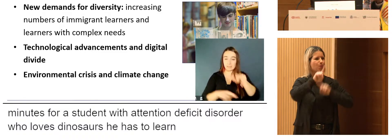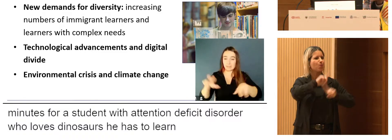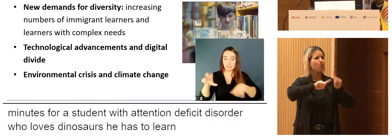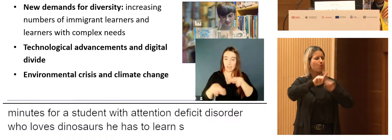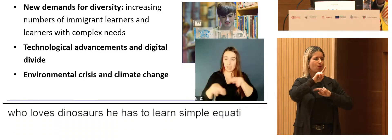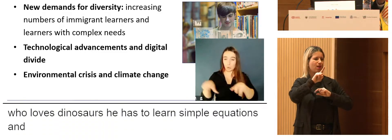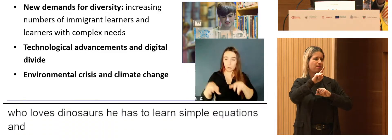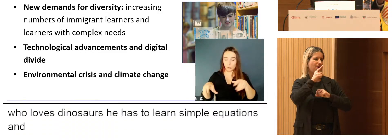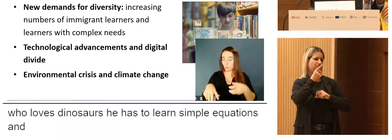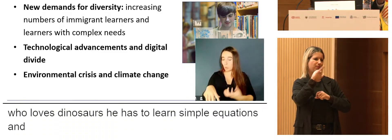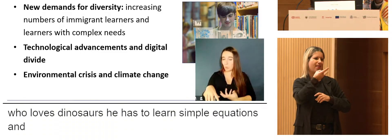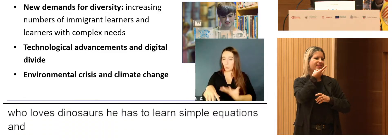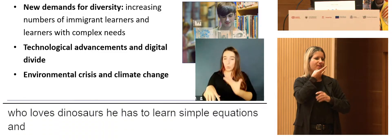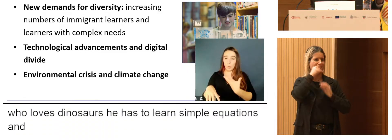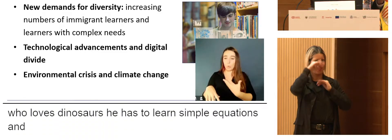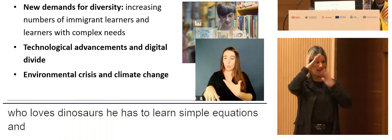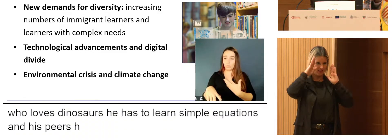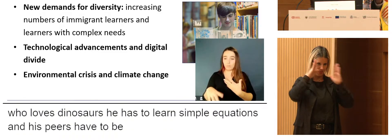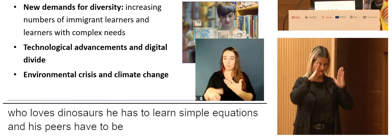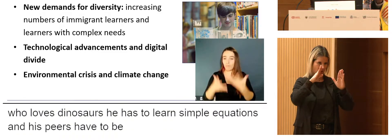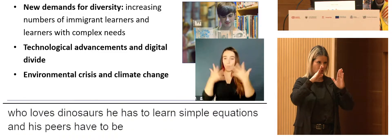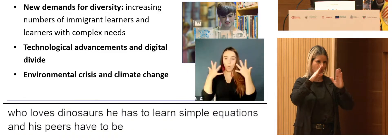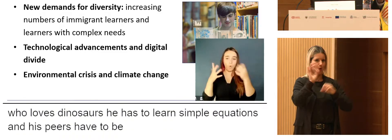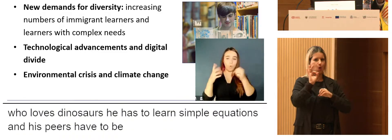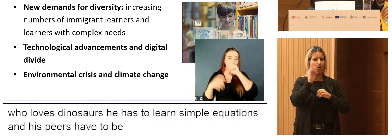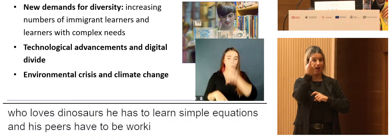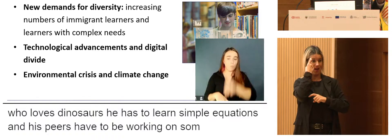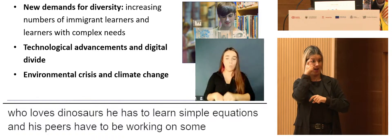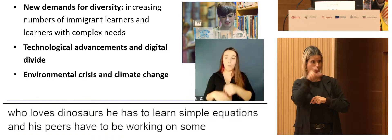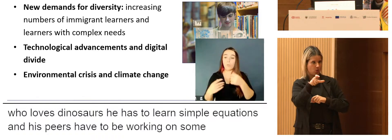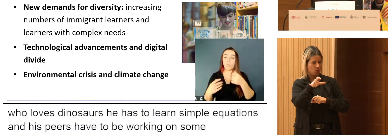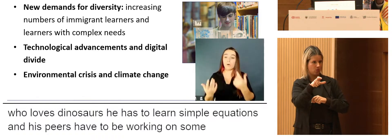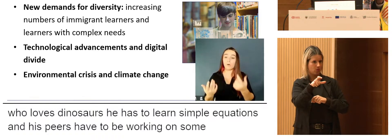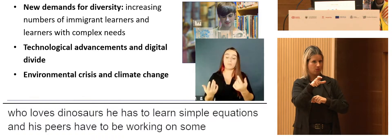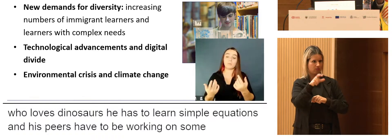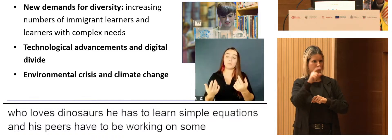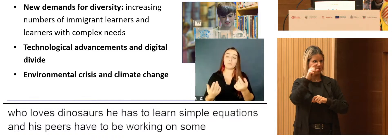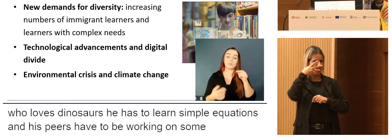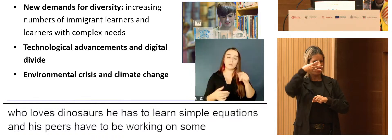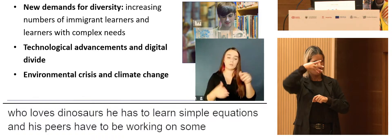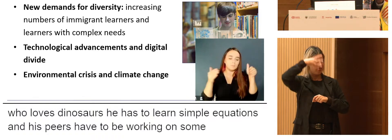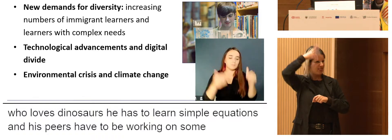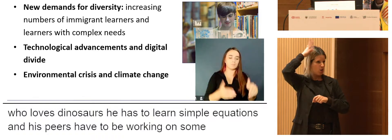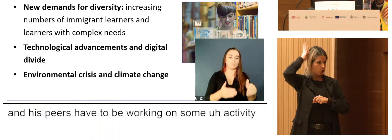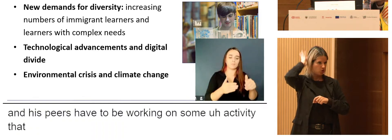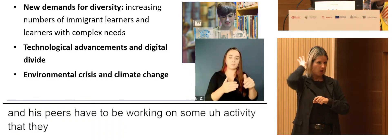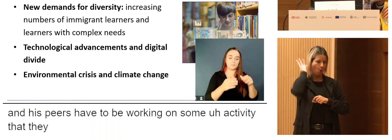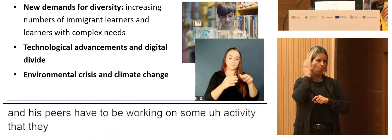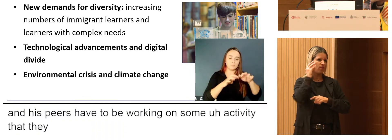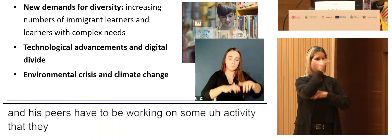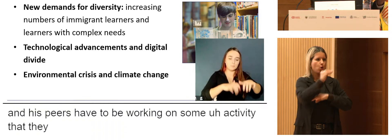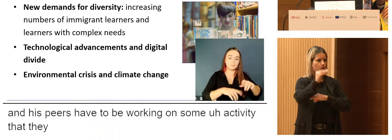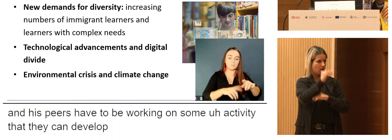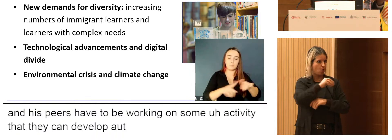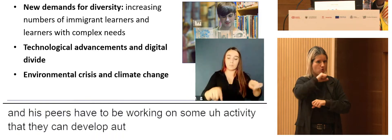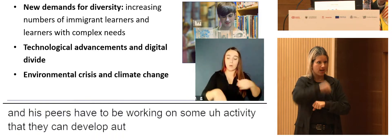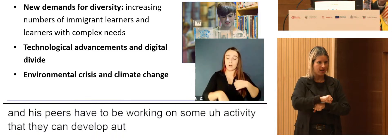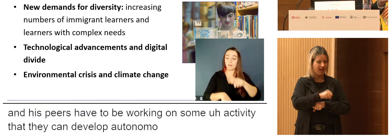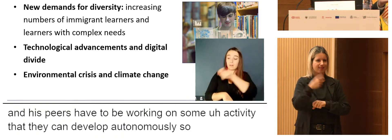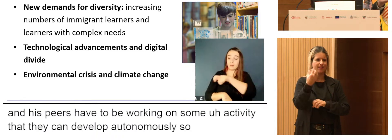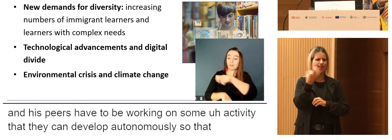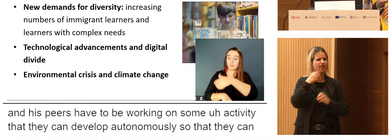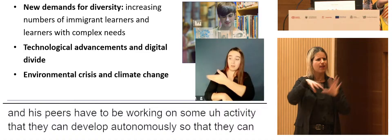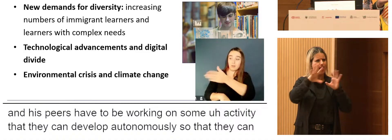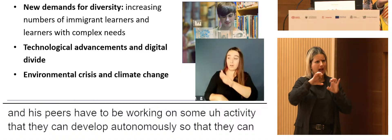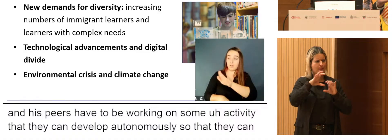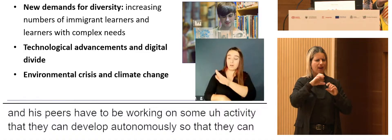his peers have to be working on some activity that they can develop autonomously so that I can pay attention